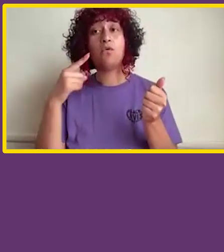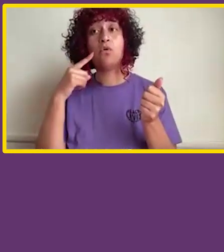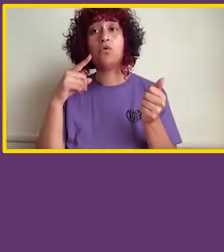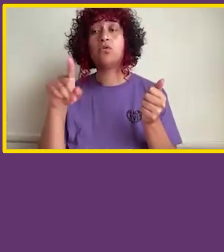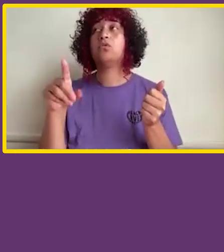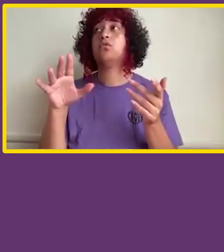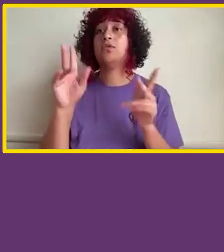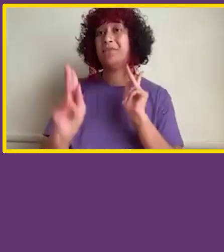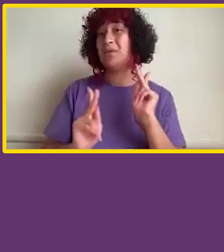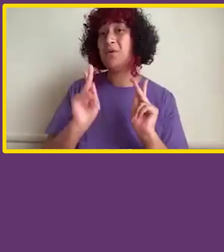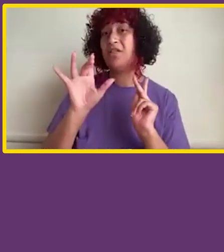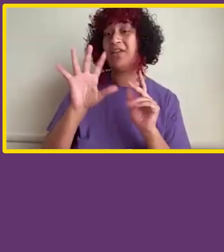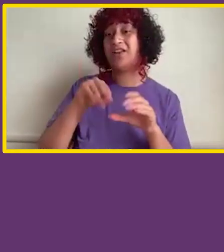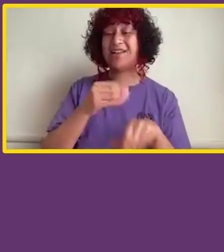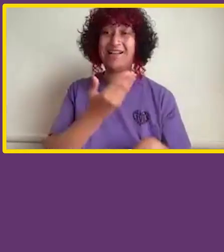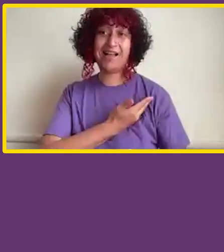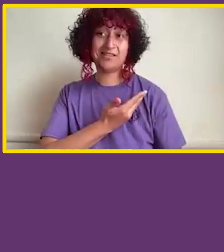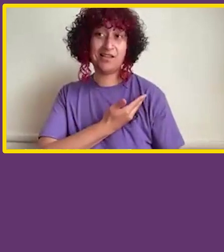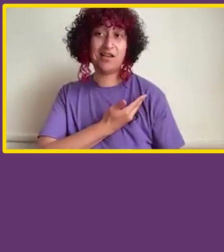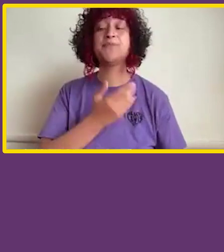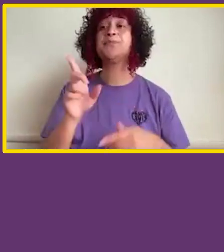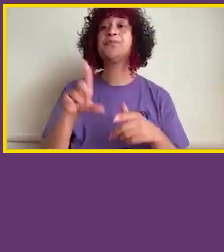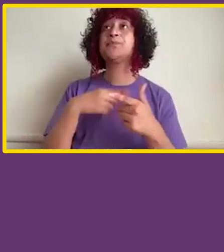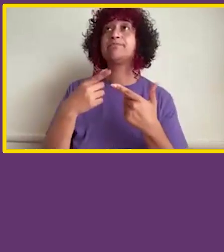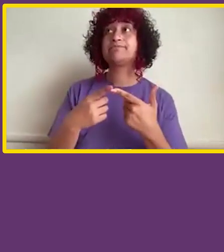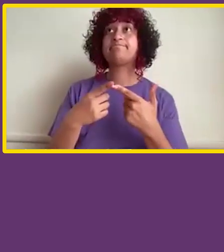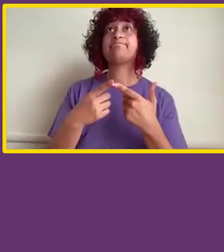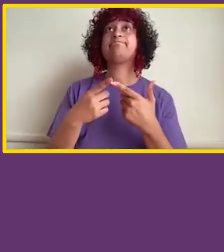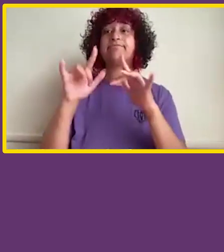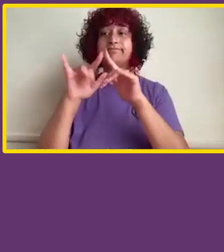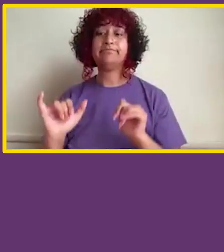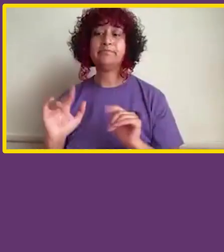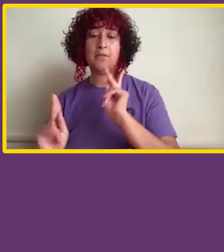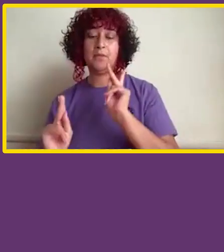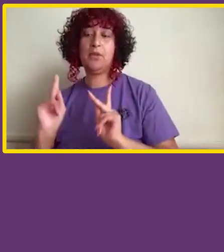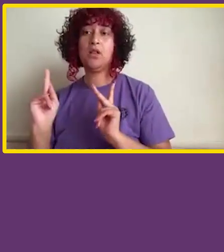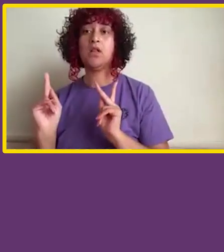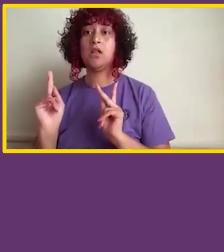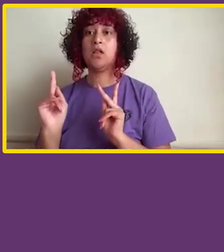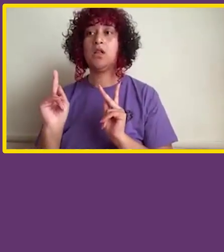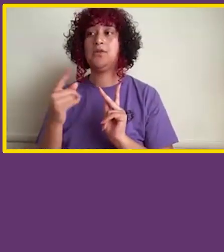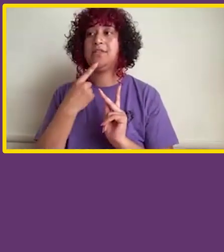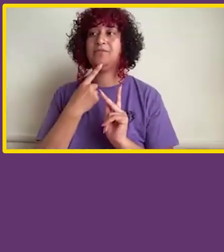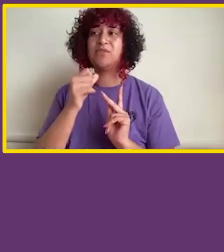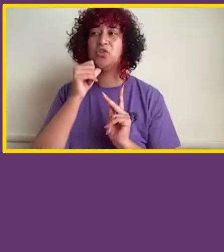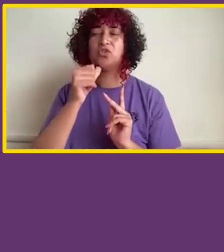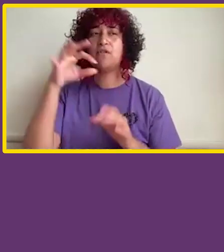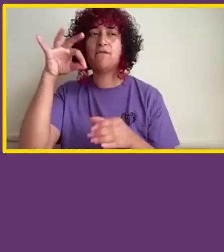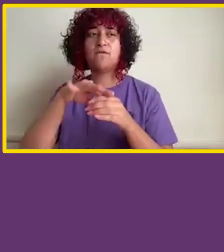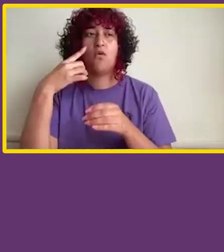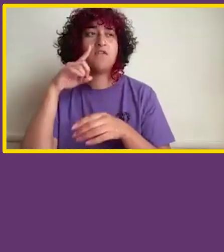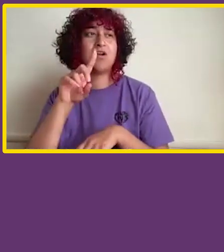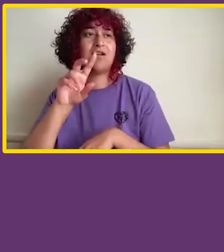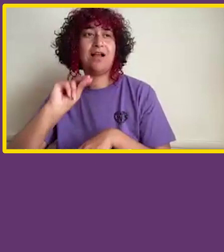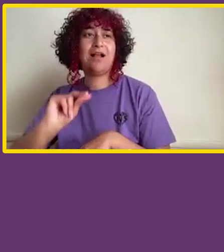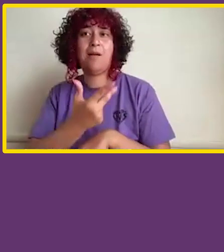for the people that are in Gaza. And then also folks that are saying that you shouldn't vote for her because